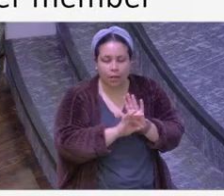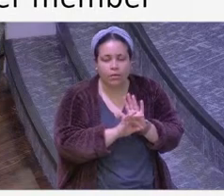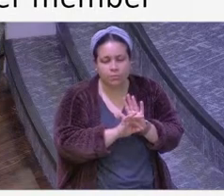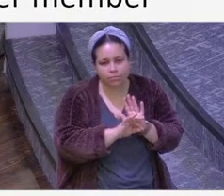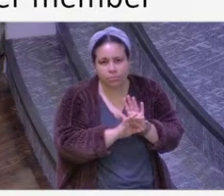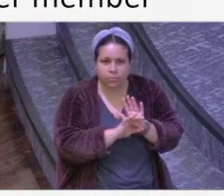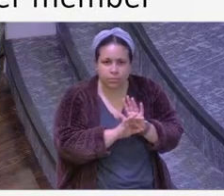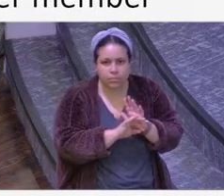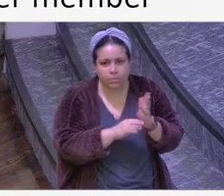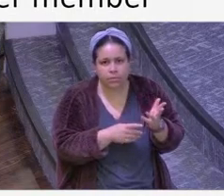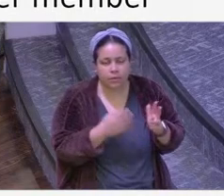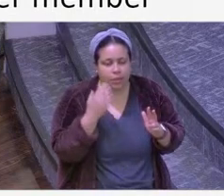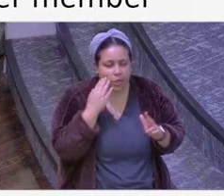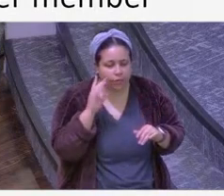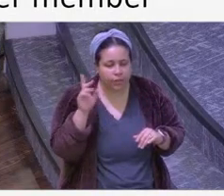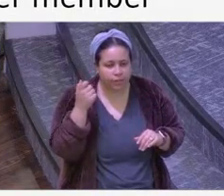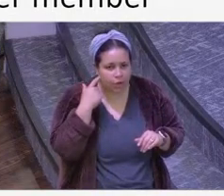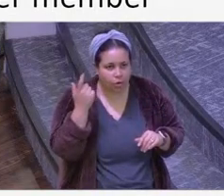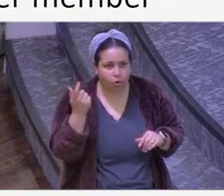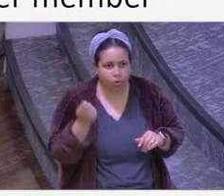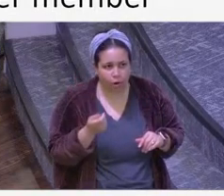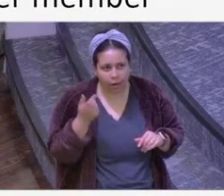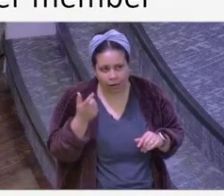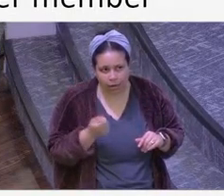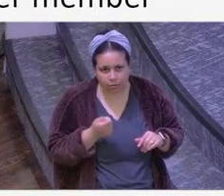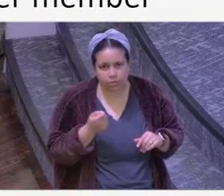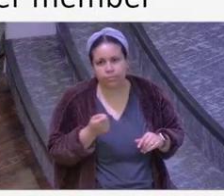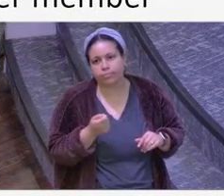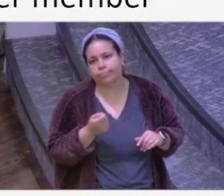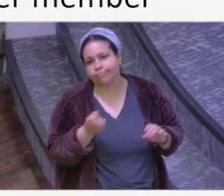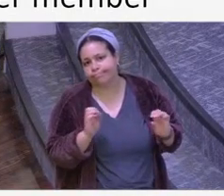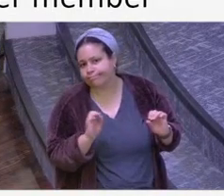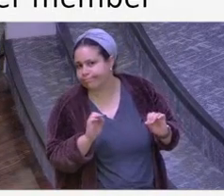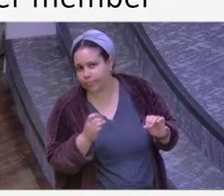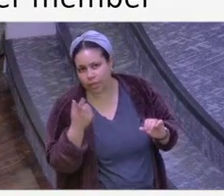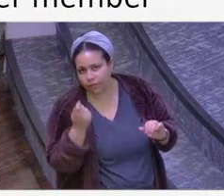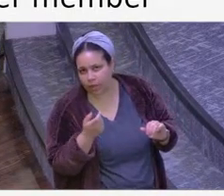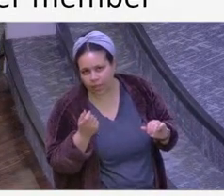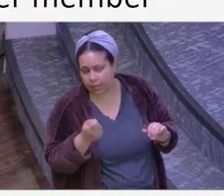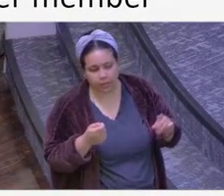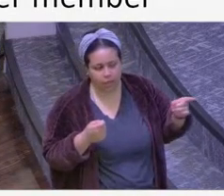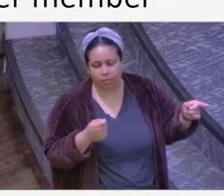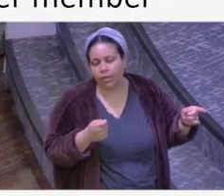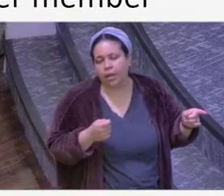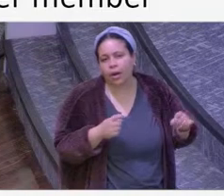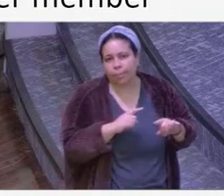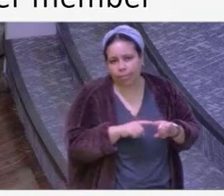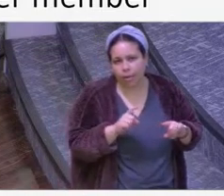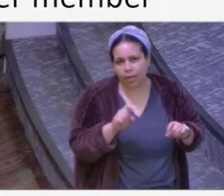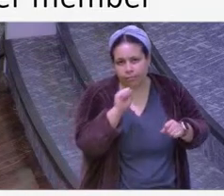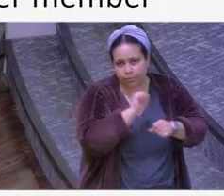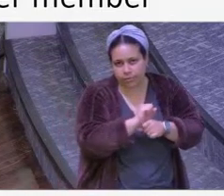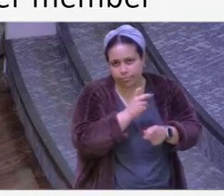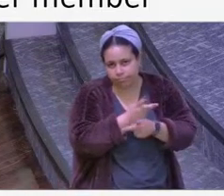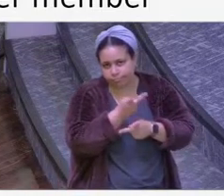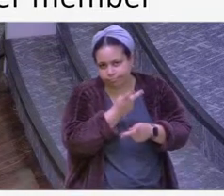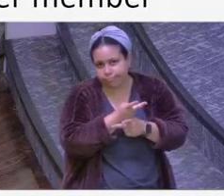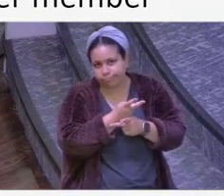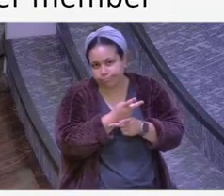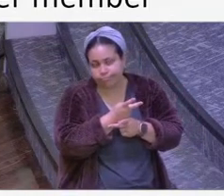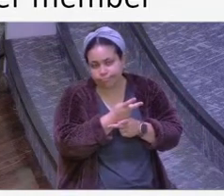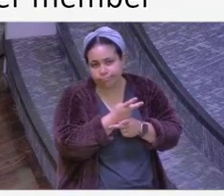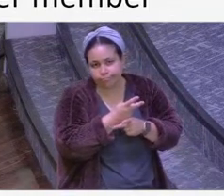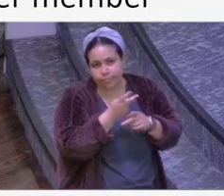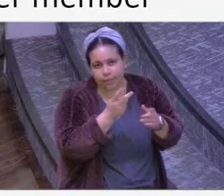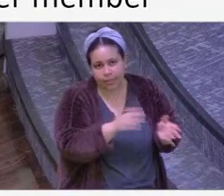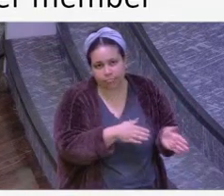little bit more is on our federal grant side, because we don't get any funding for it on that side. So we're kind of having to work through that, which eventually trickles over to the